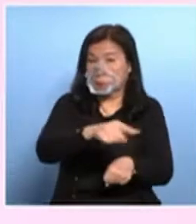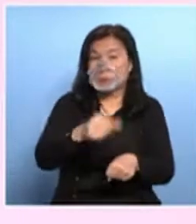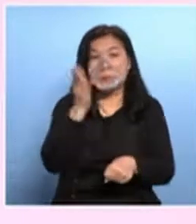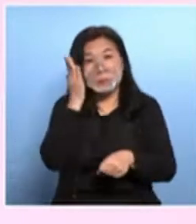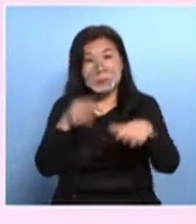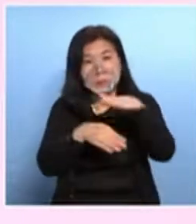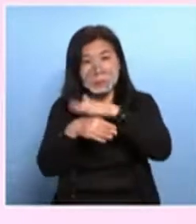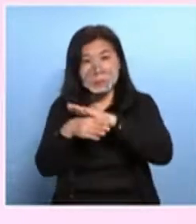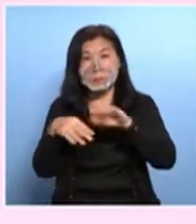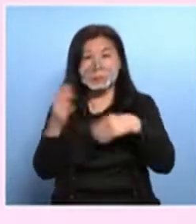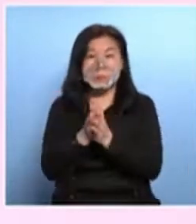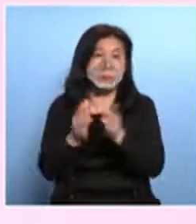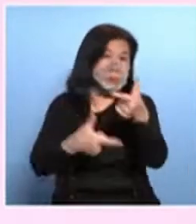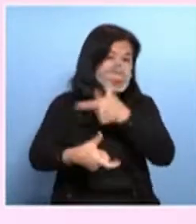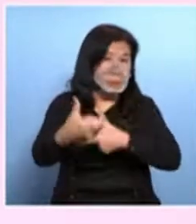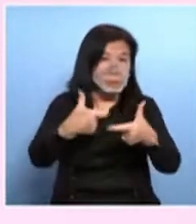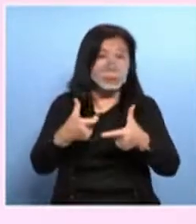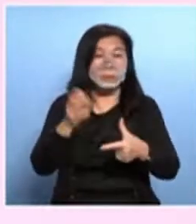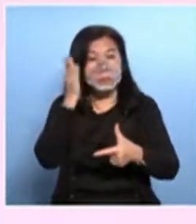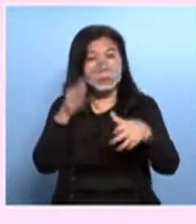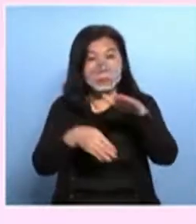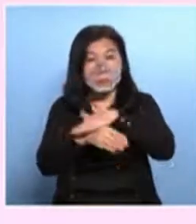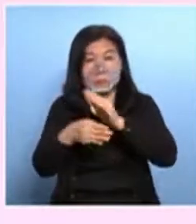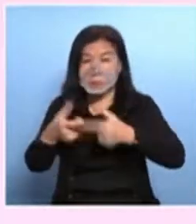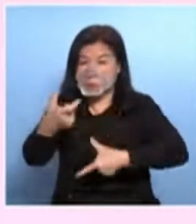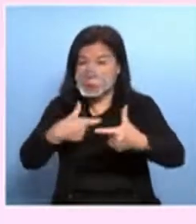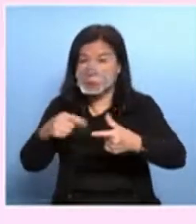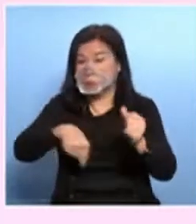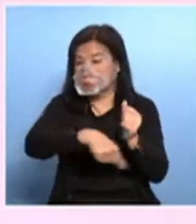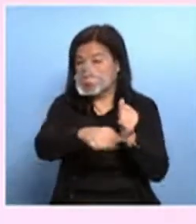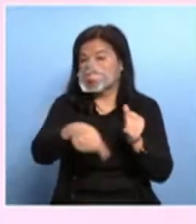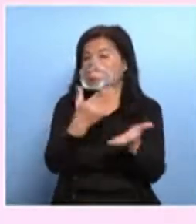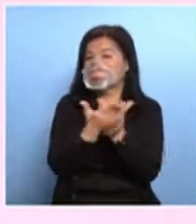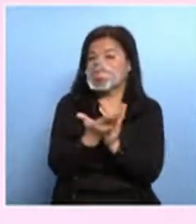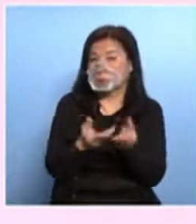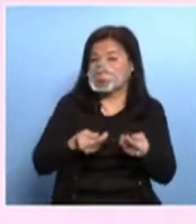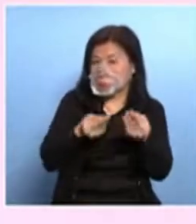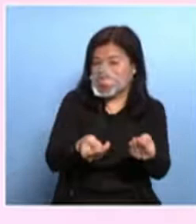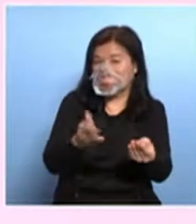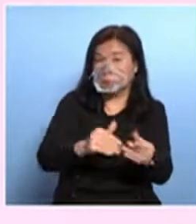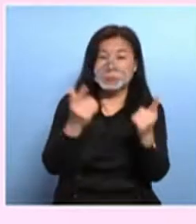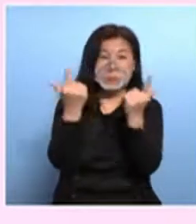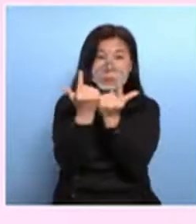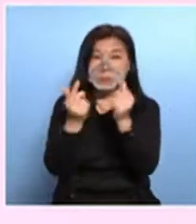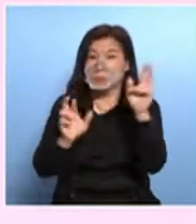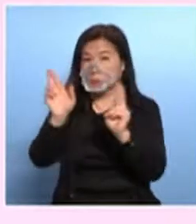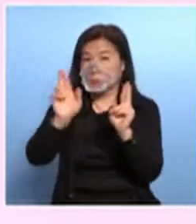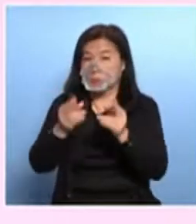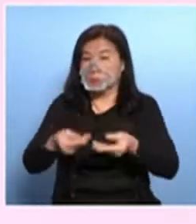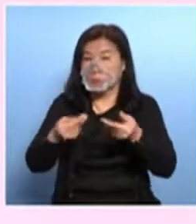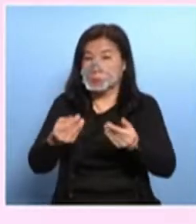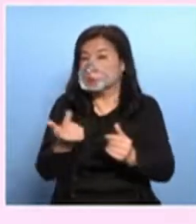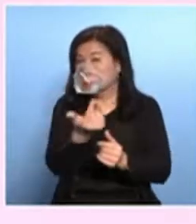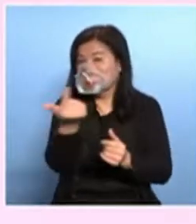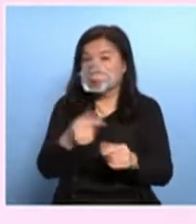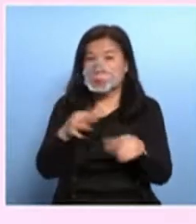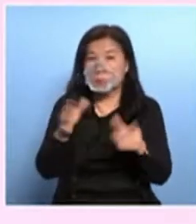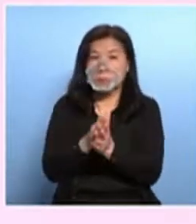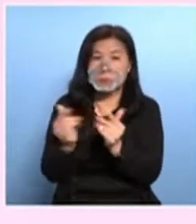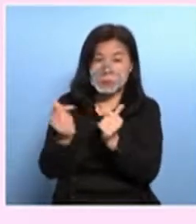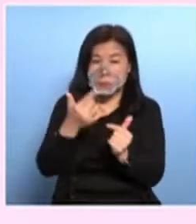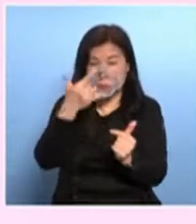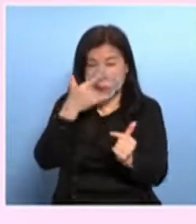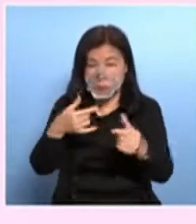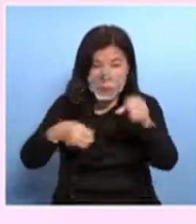initiatives for increasing land supply, through which housing supply can be substantially increased. The Northern Metropolis will provide ample land for